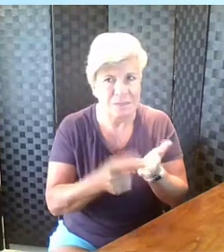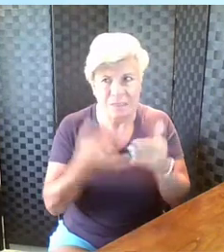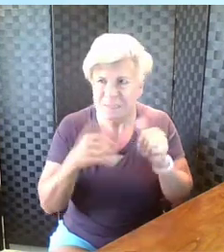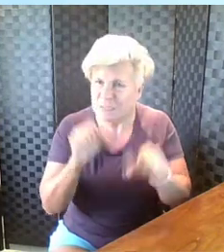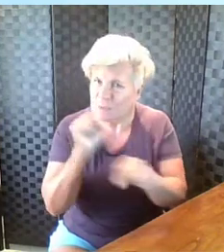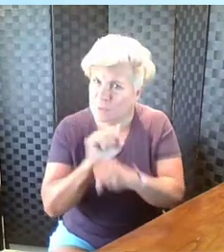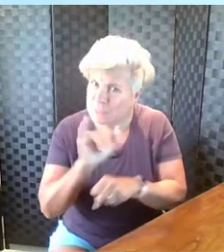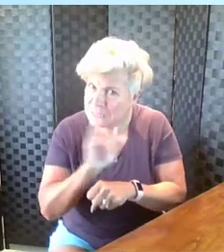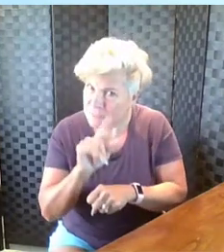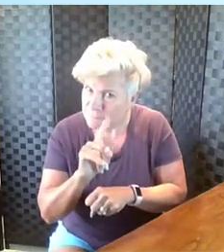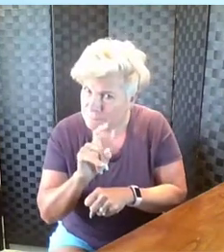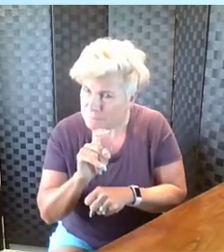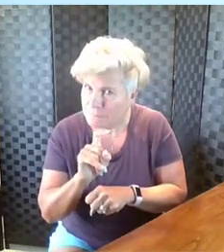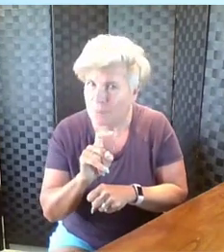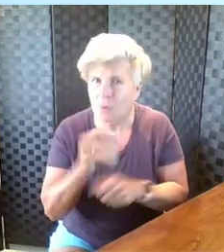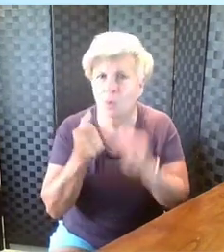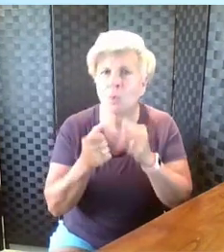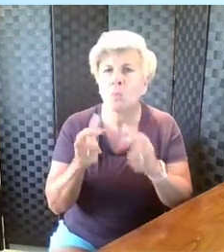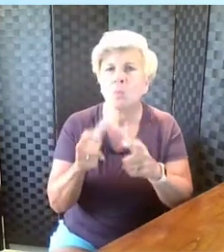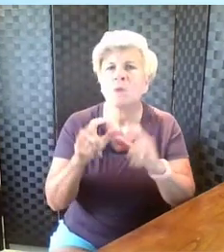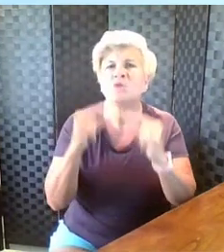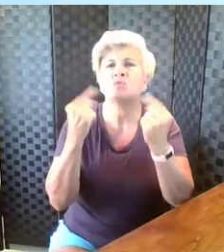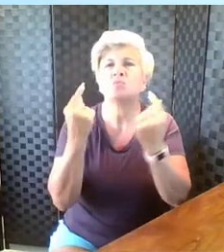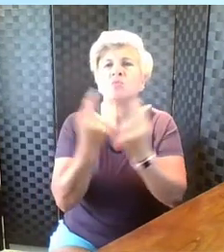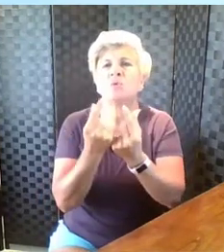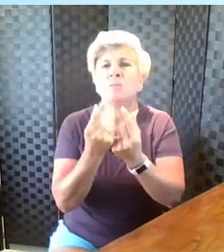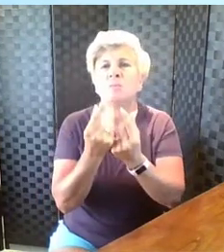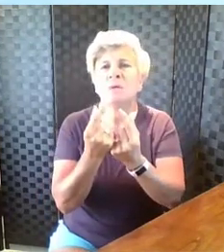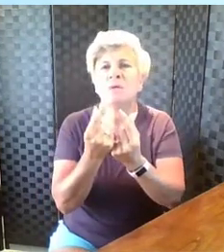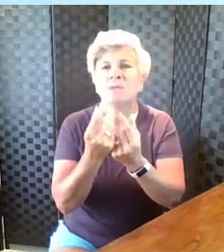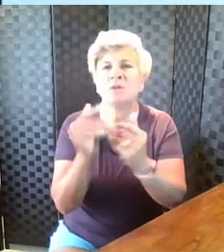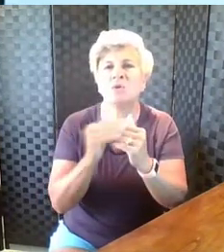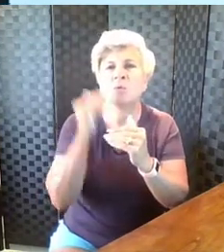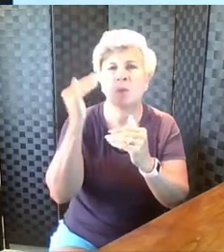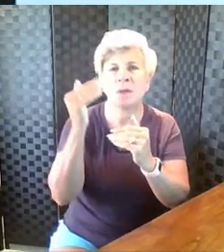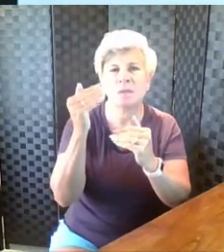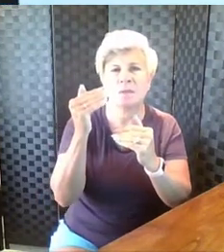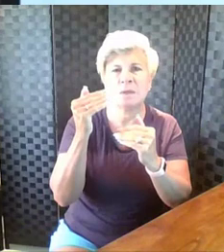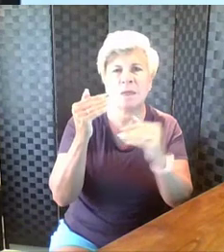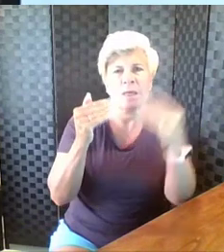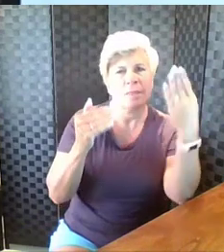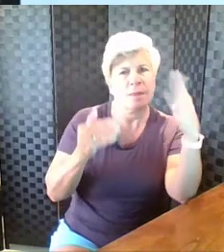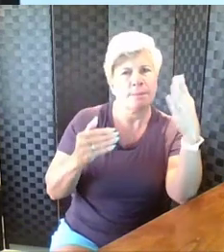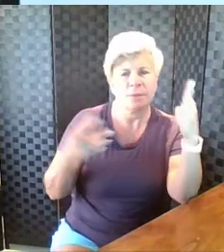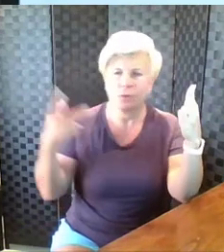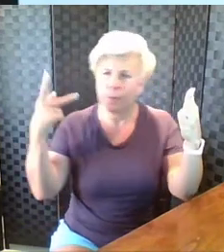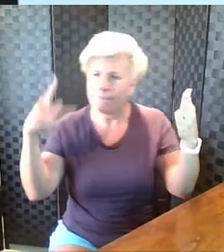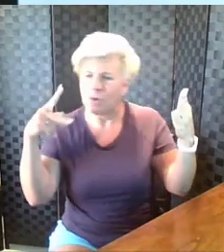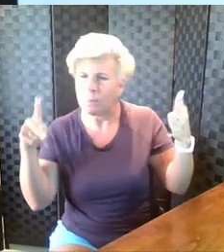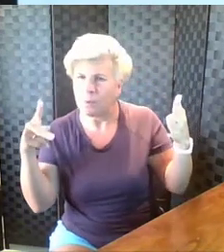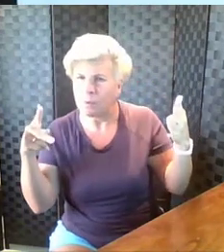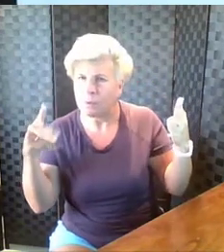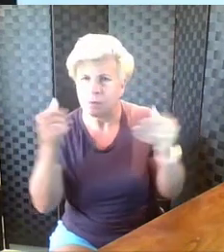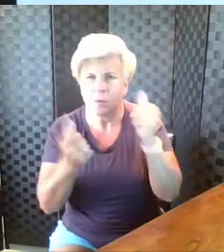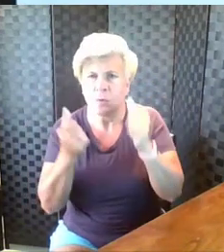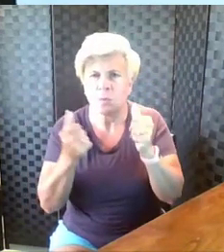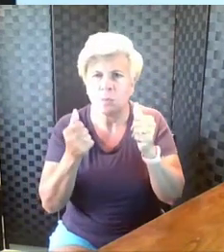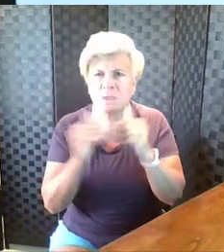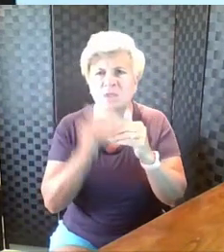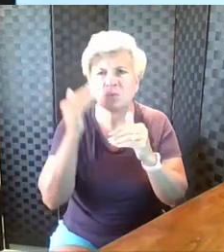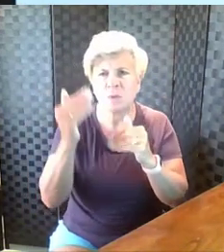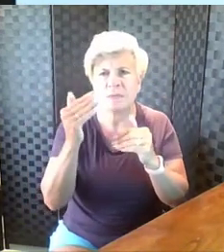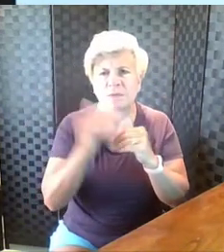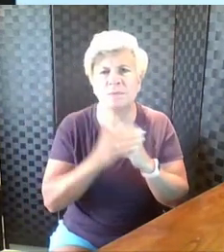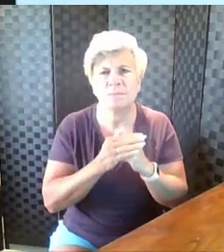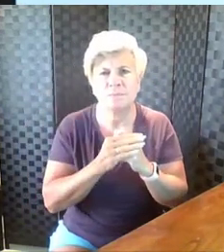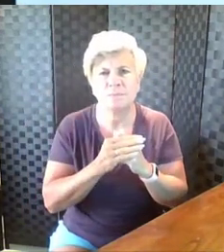the same way? So which group is greater? The bluish-green buttons or the purple? So